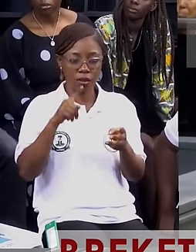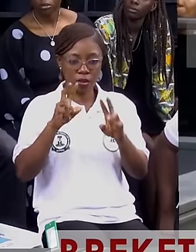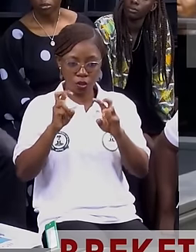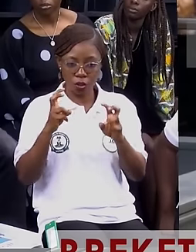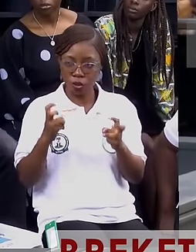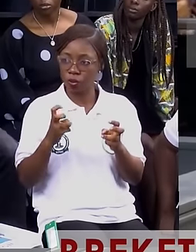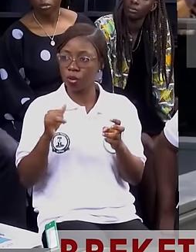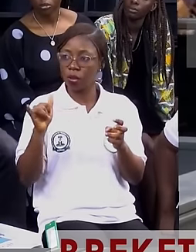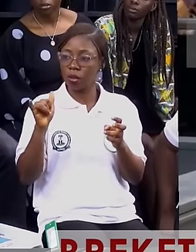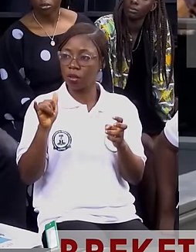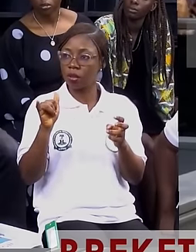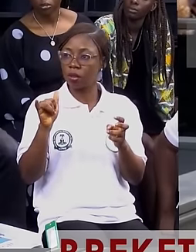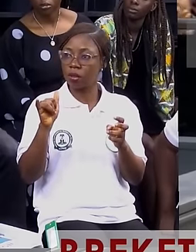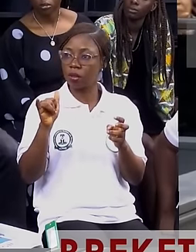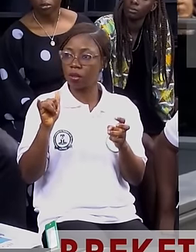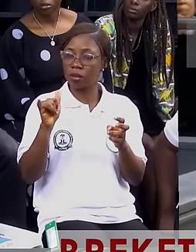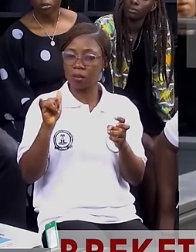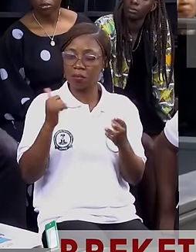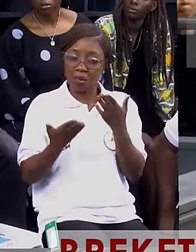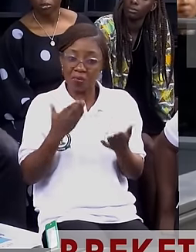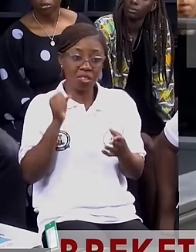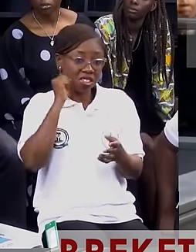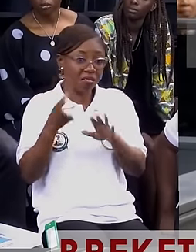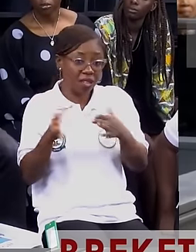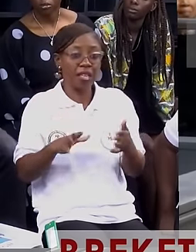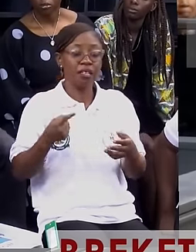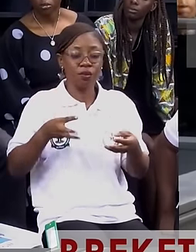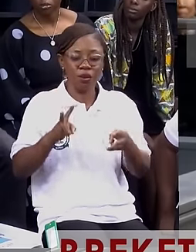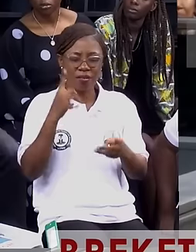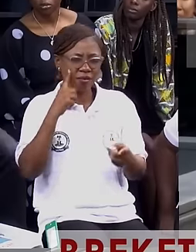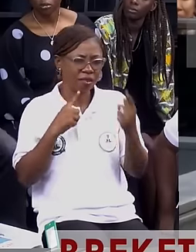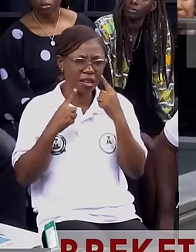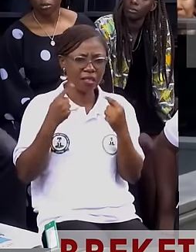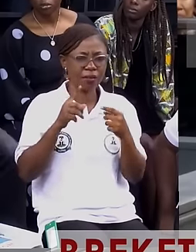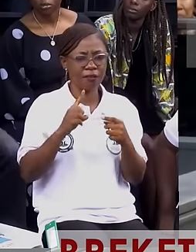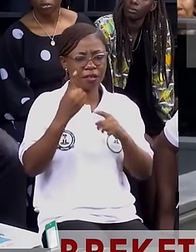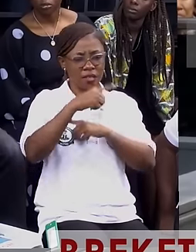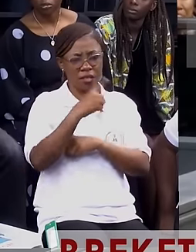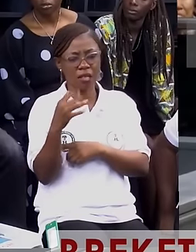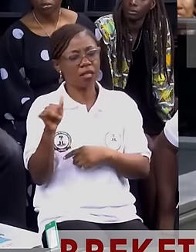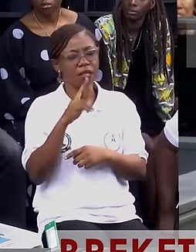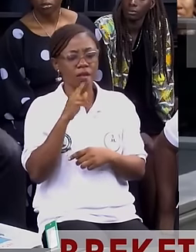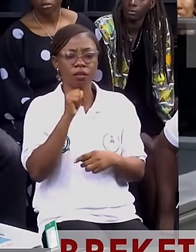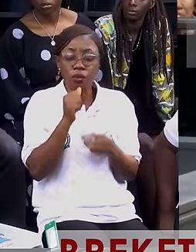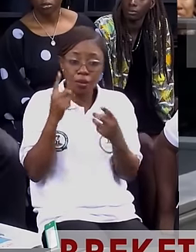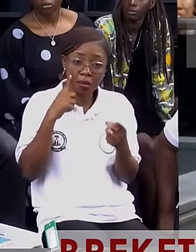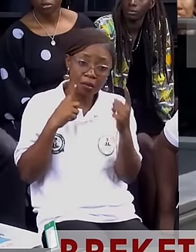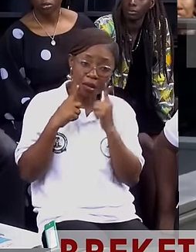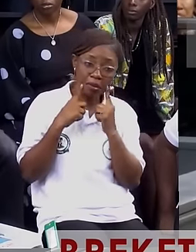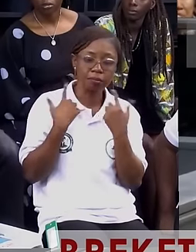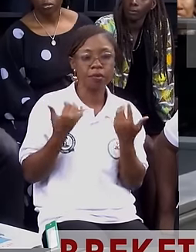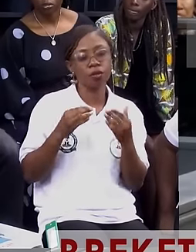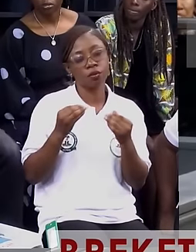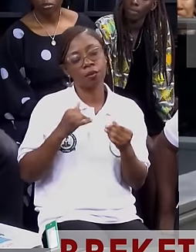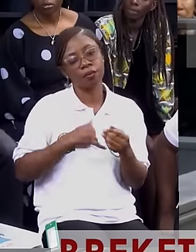girl had died though, because the way they were crying. Because the first day we saw them when they came to complain, they were not crying. Mm. So,